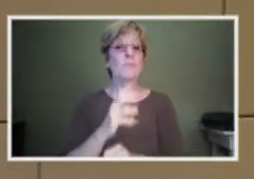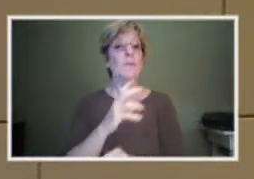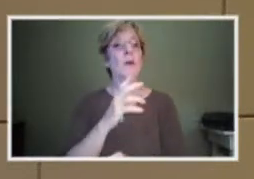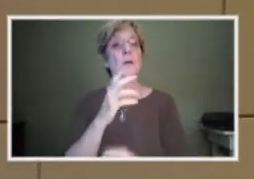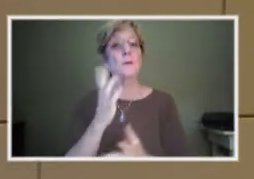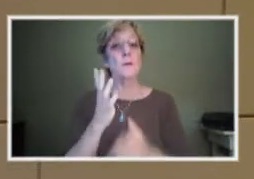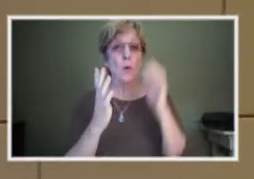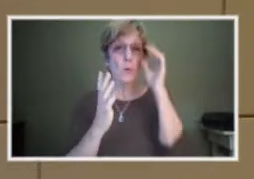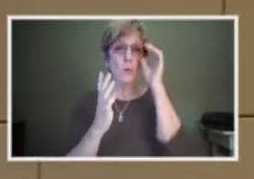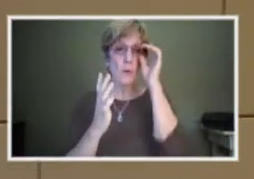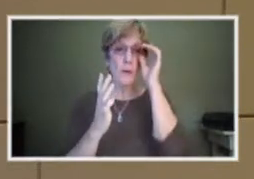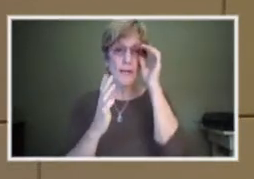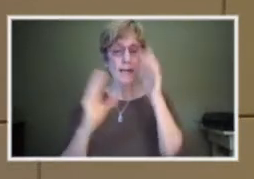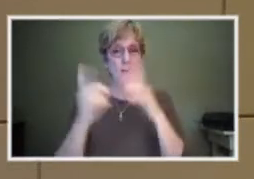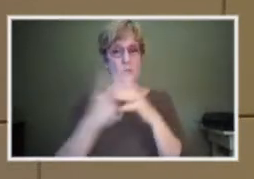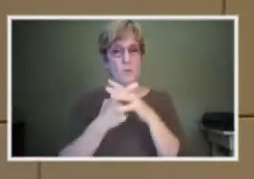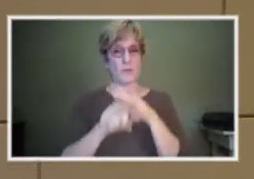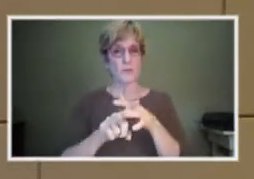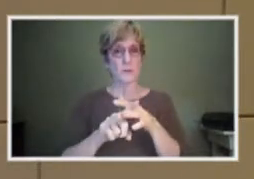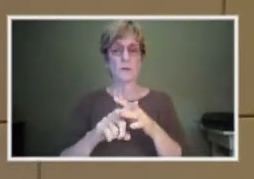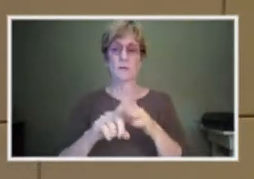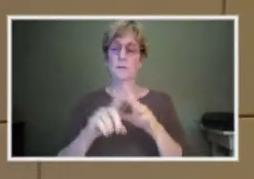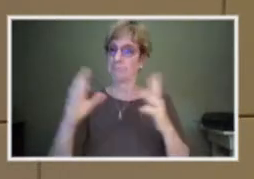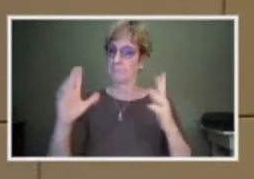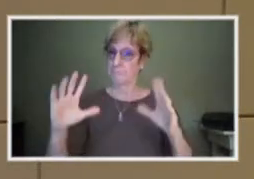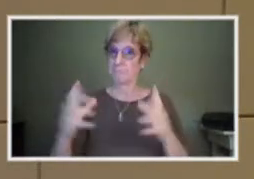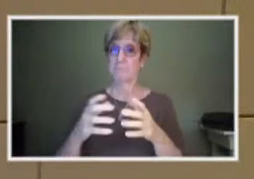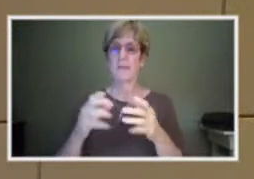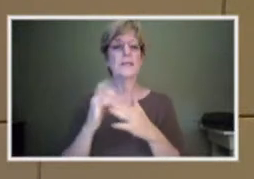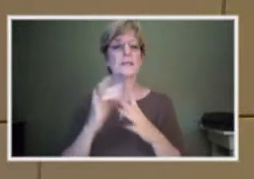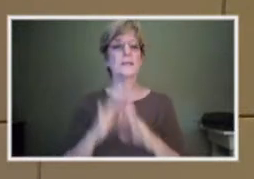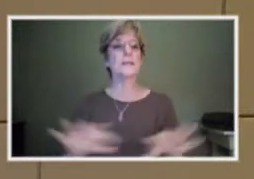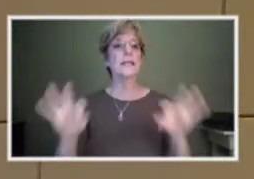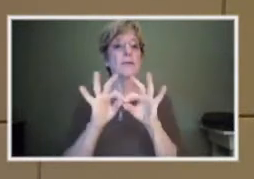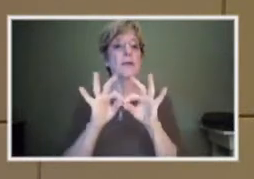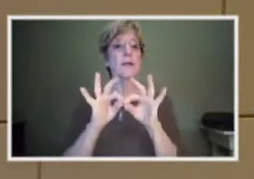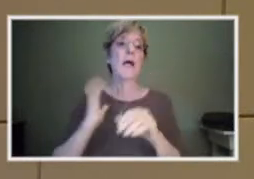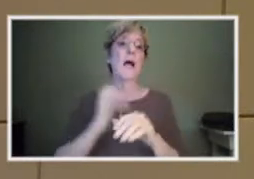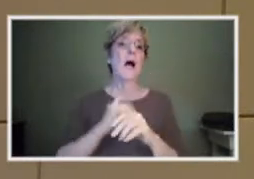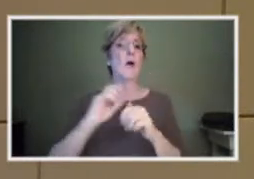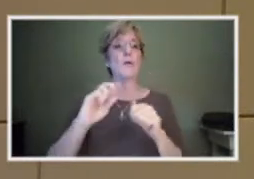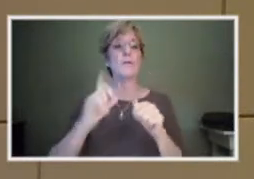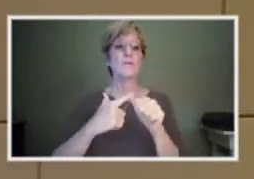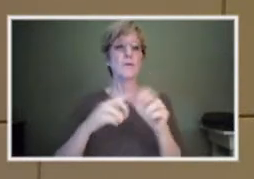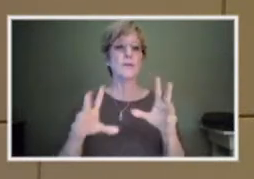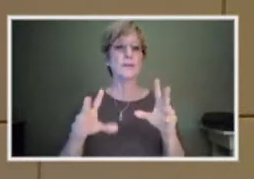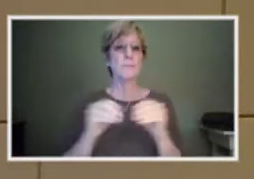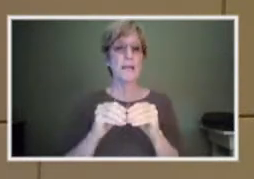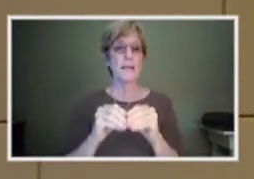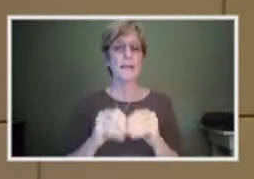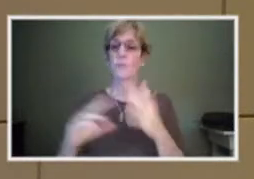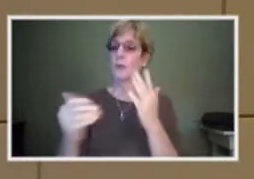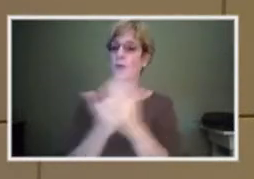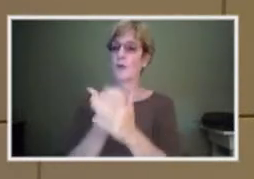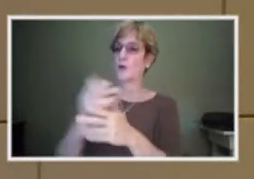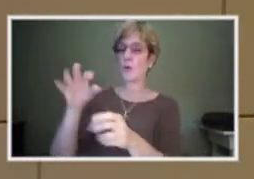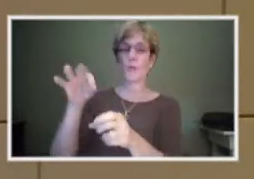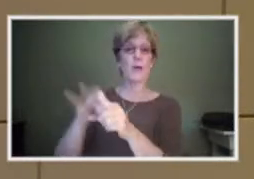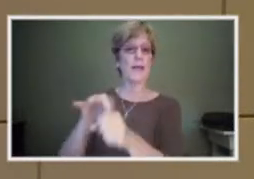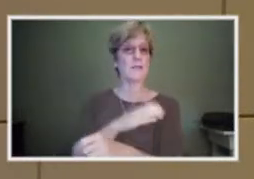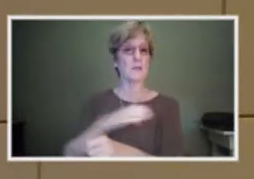As we call to order, this is significant because we are having our first meeting with our newly elected council